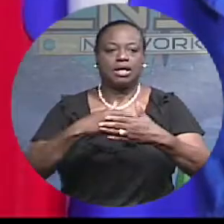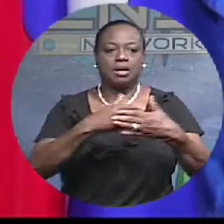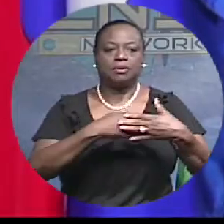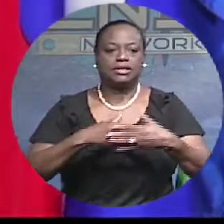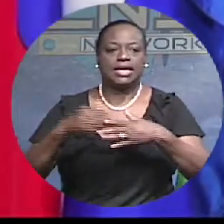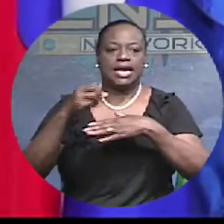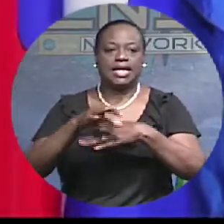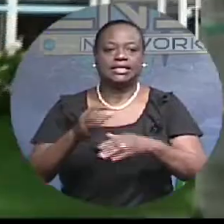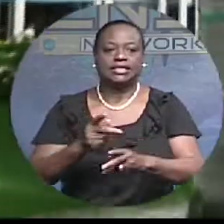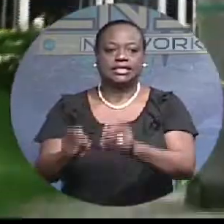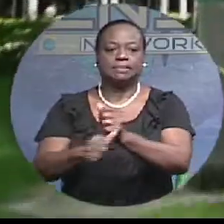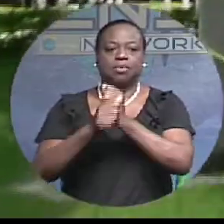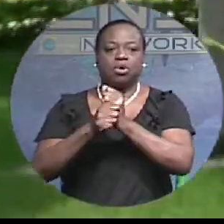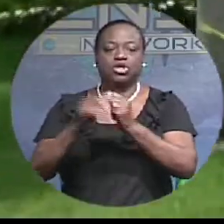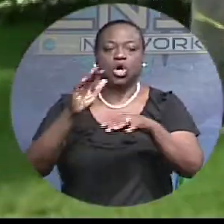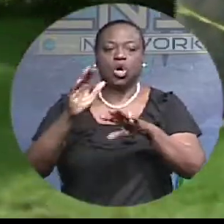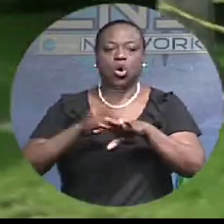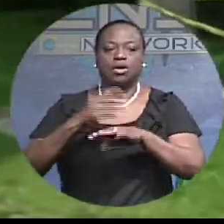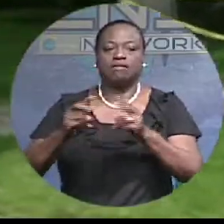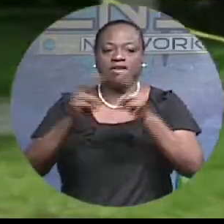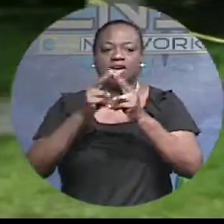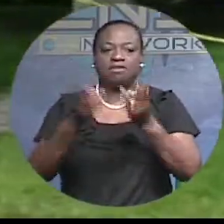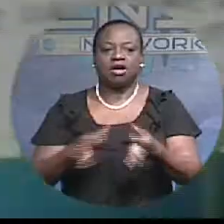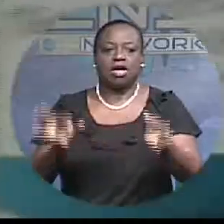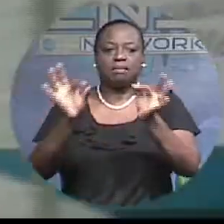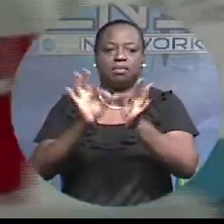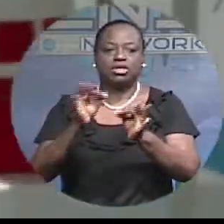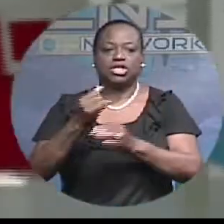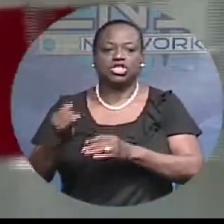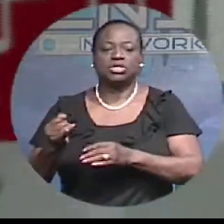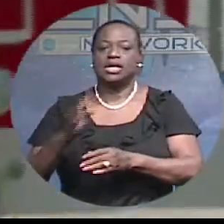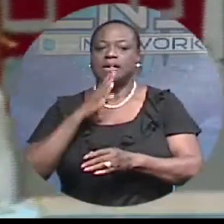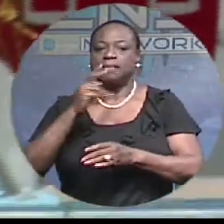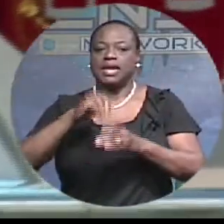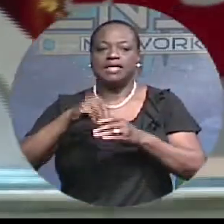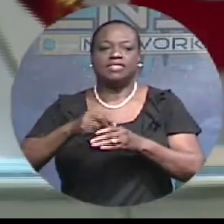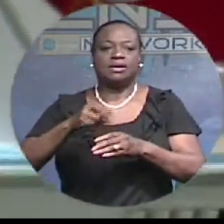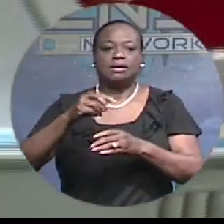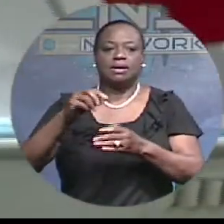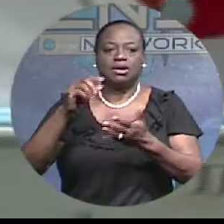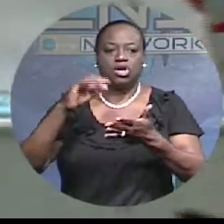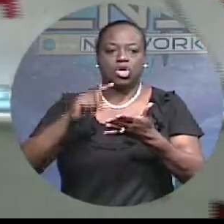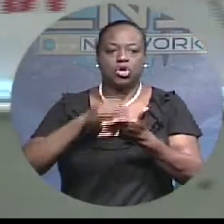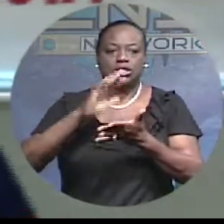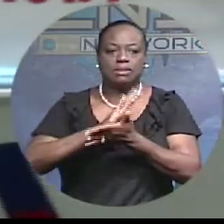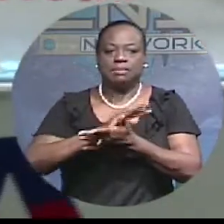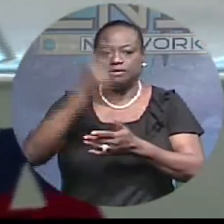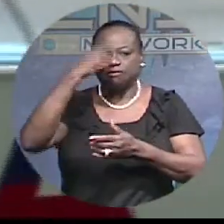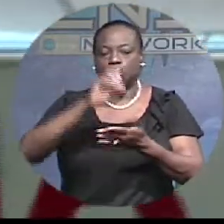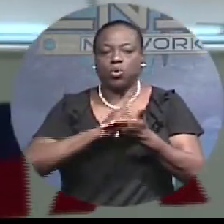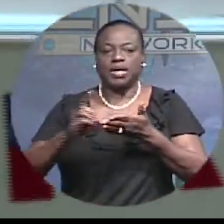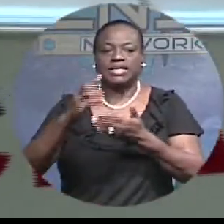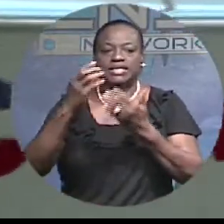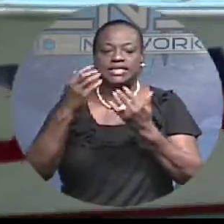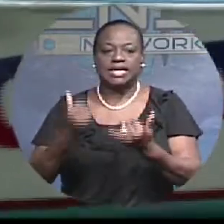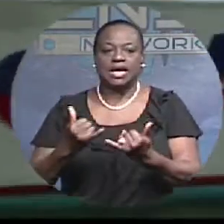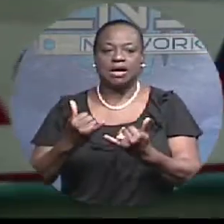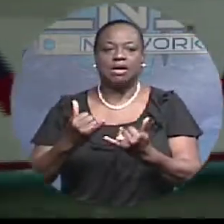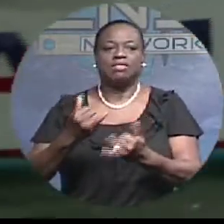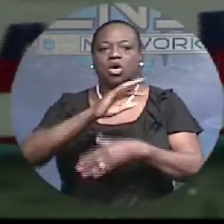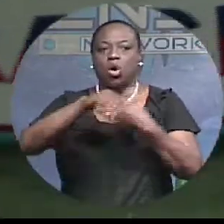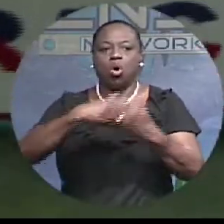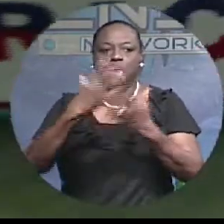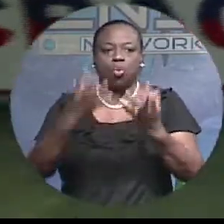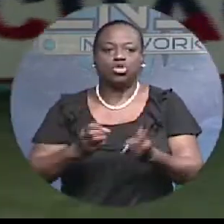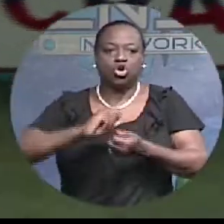very touchy issue. It's been in the headlines now for weeks. Anti-Bahamas protests all aimed at crushing our